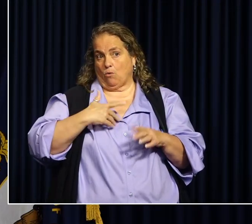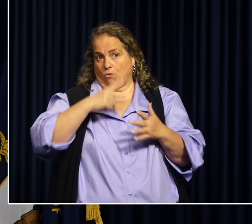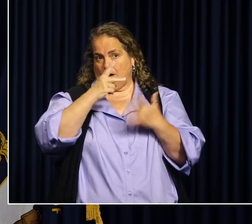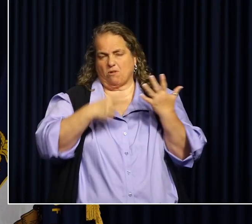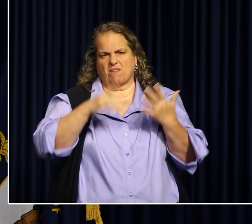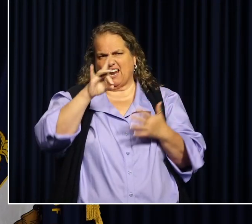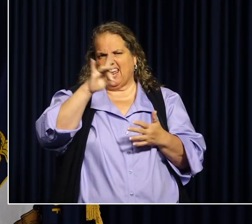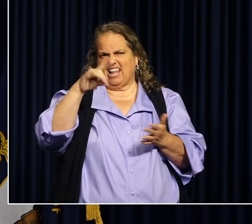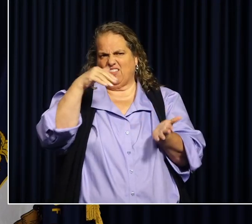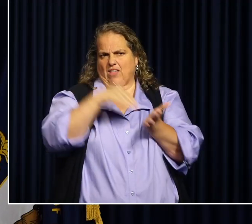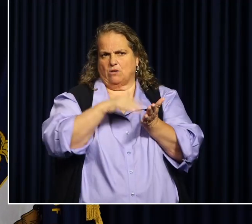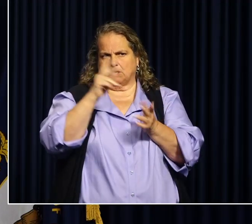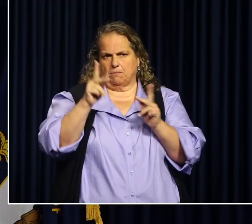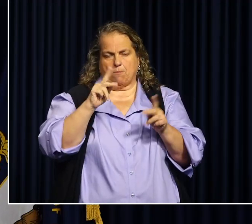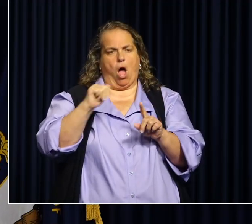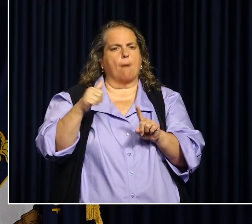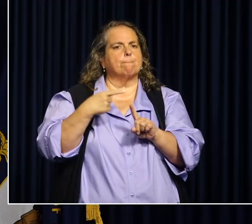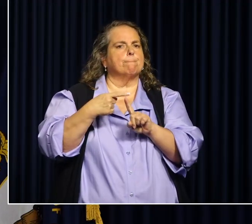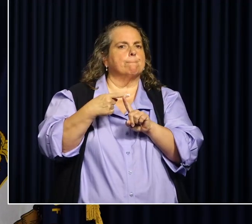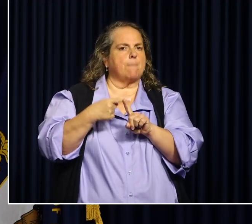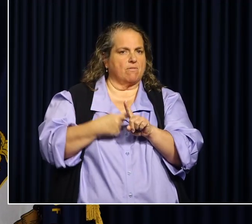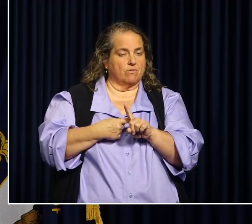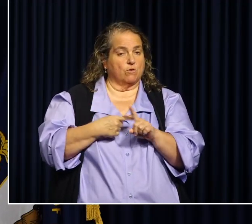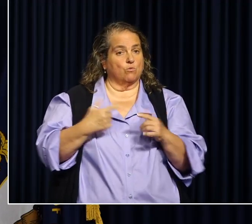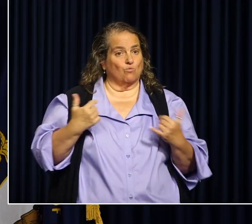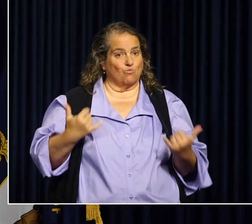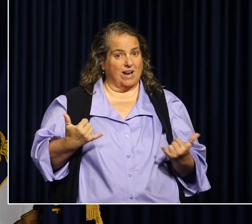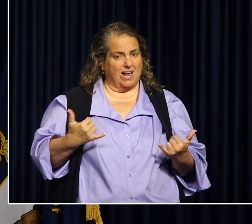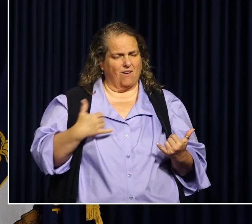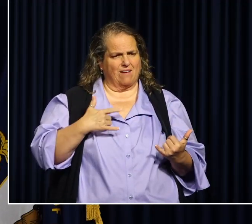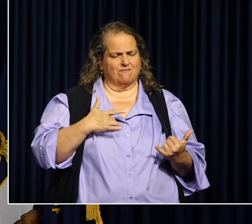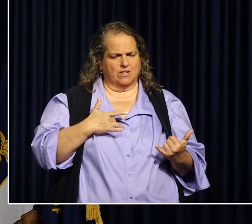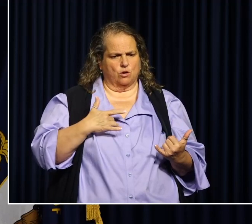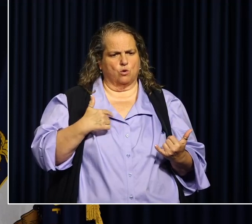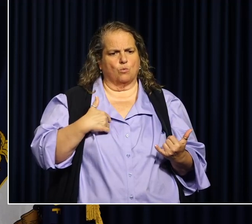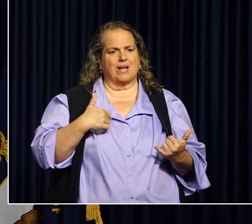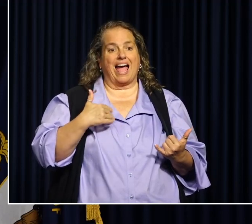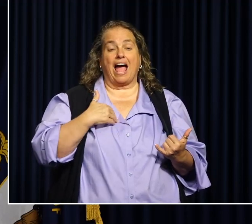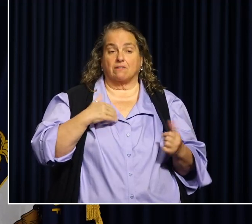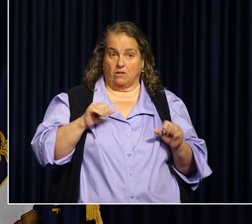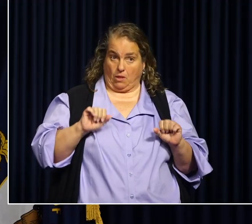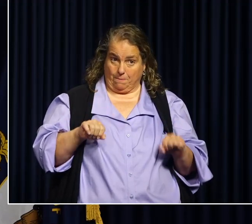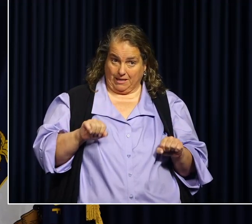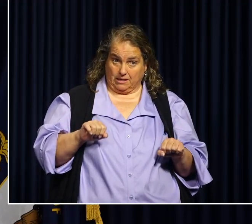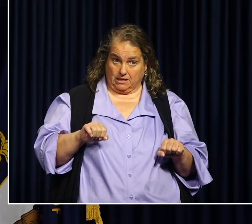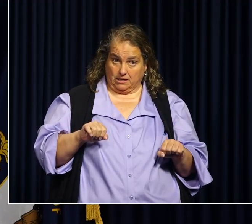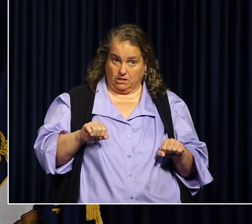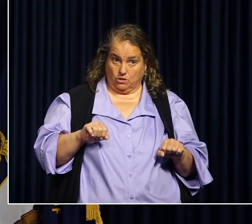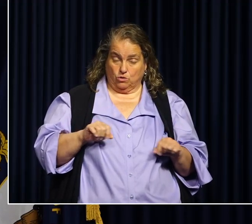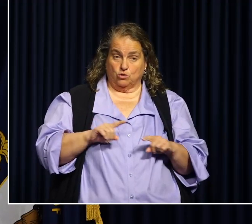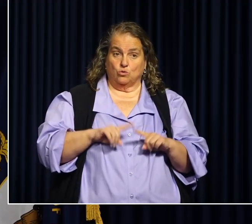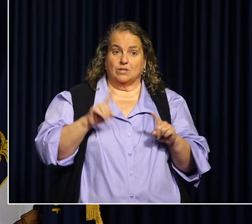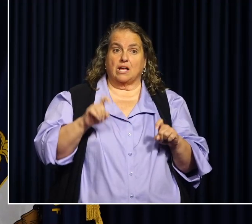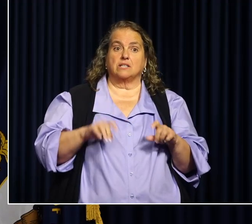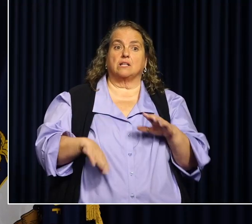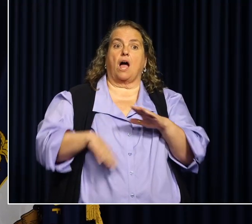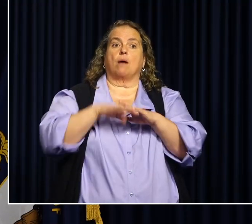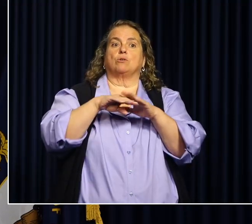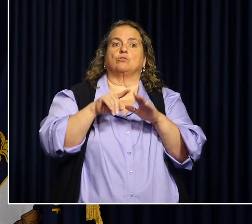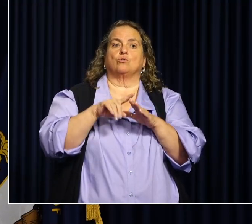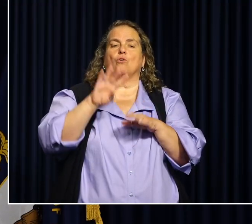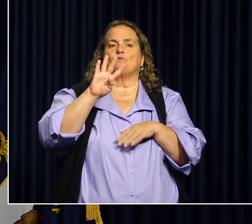about 88,000 people a month. Right now, I believe that we have the capacity to test up to 4